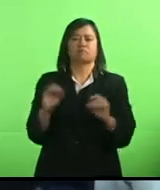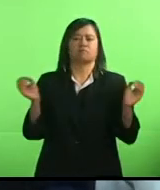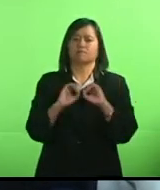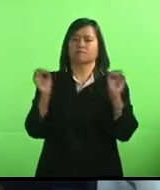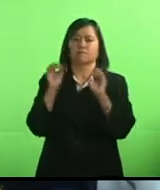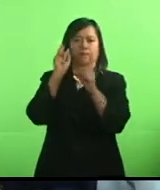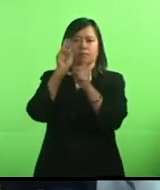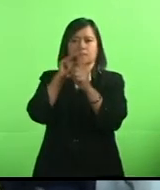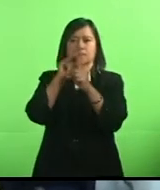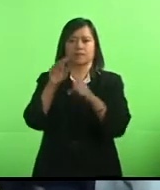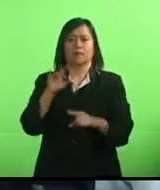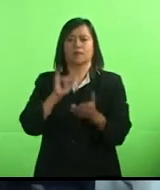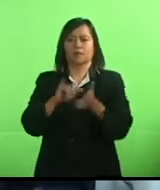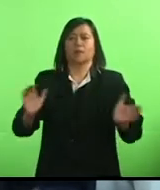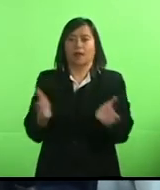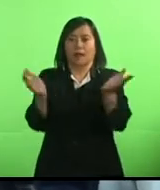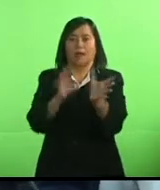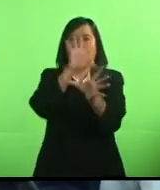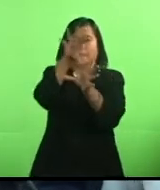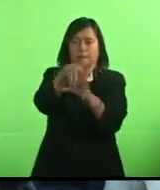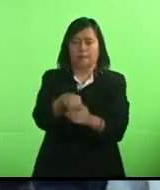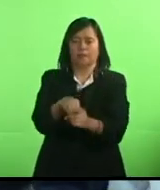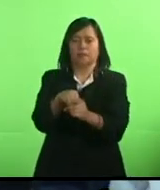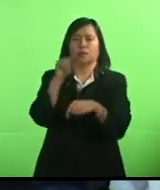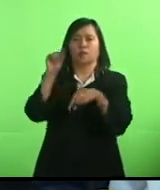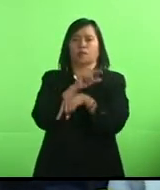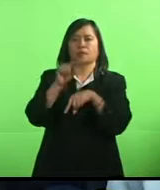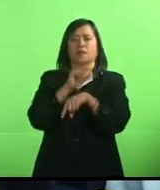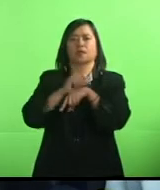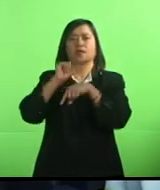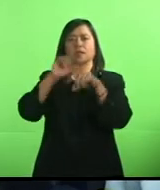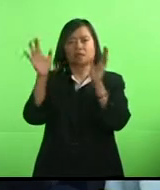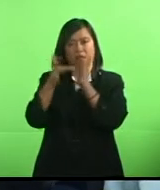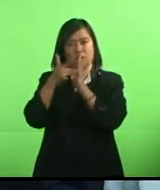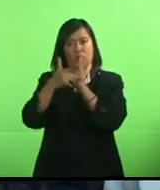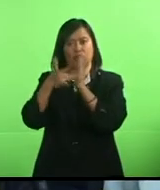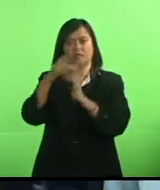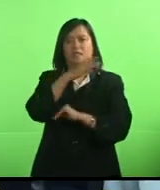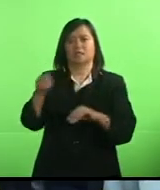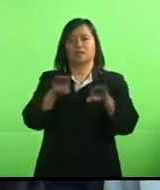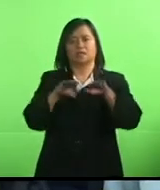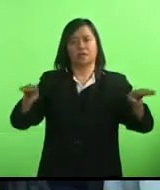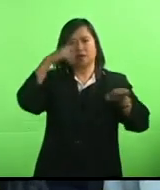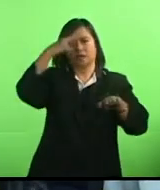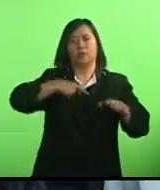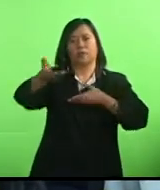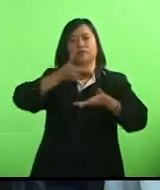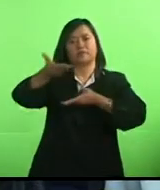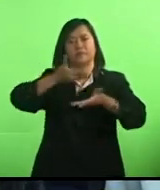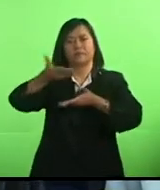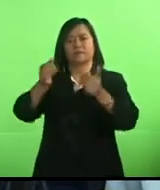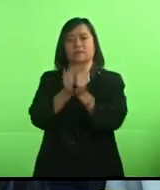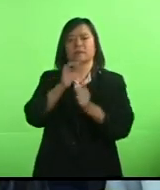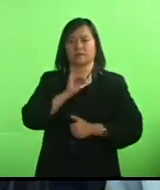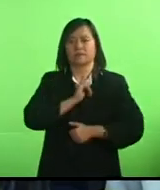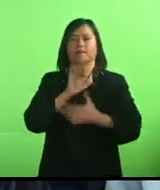Yeah, that is just to get you into the field of using the technology and using that platform to interact with